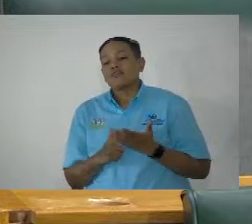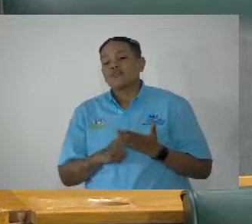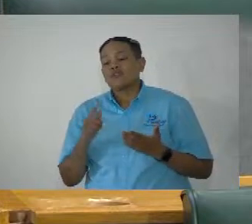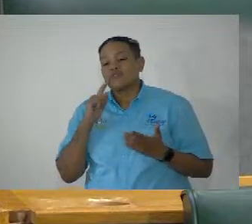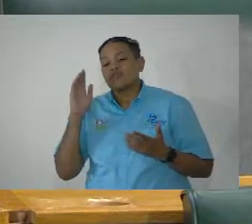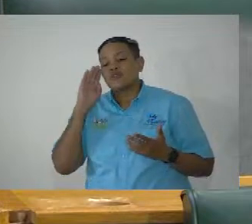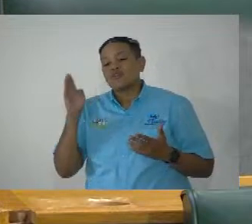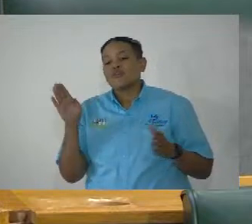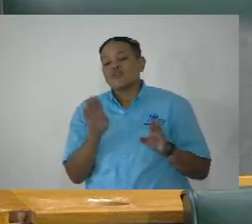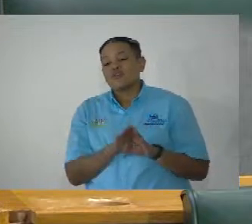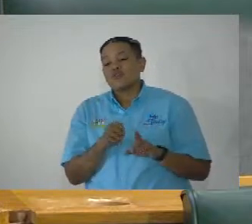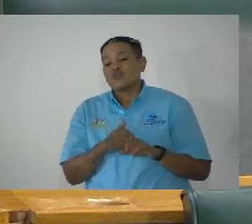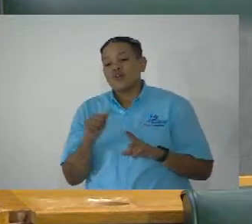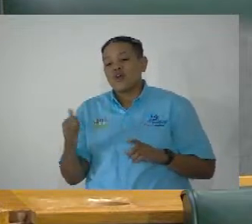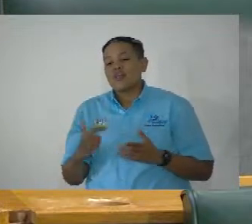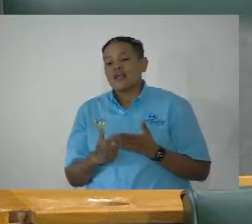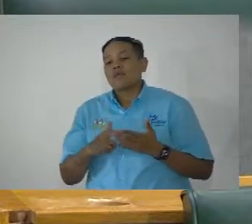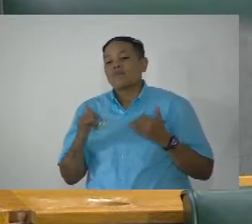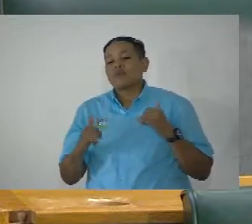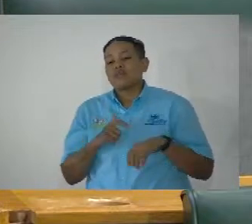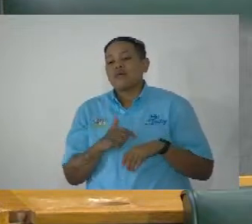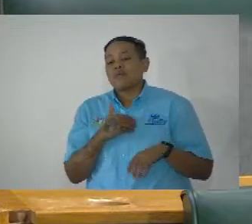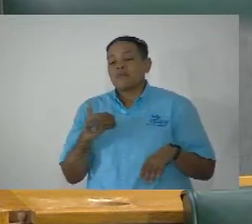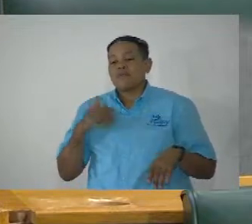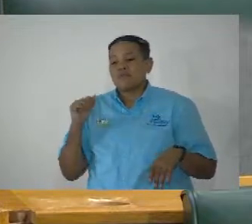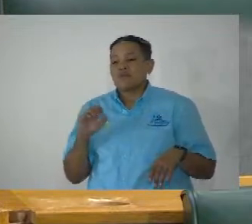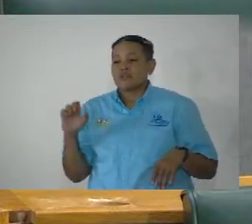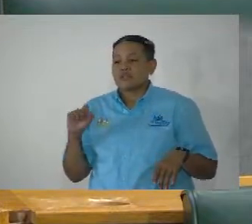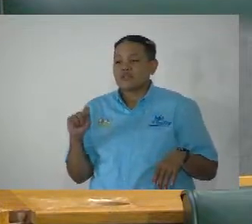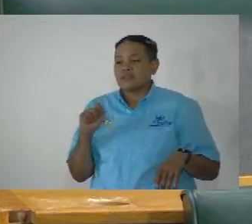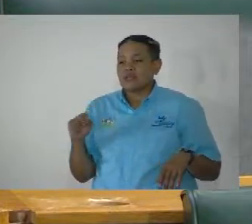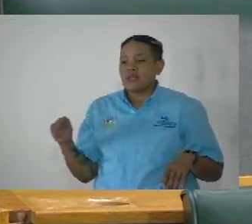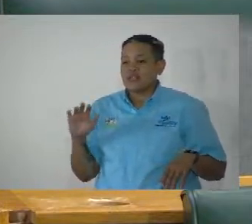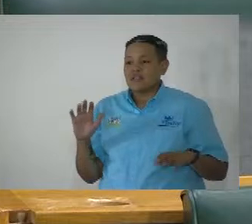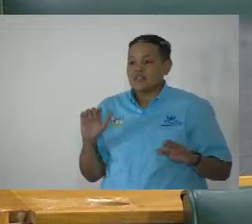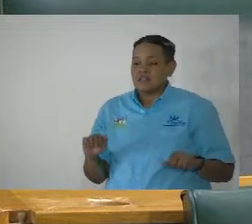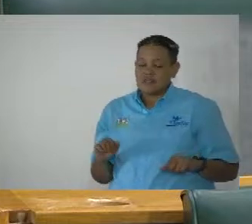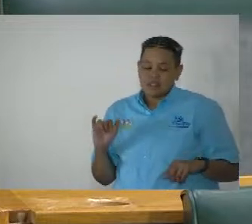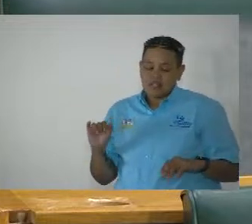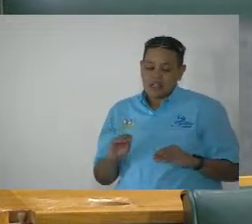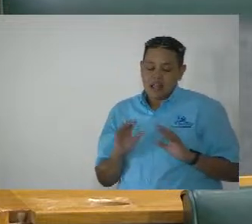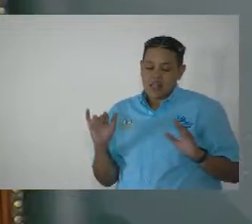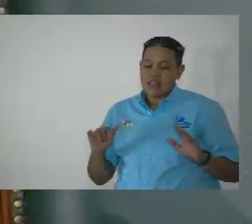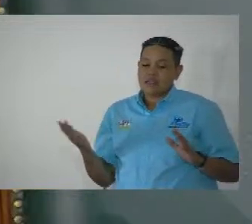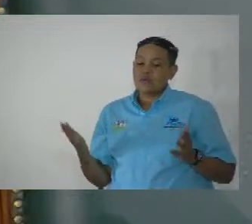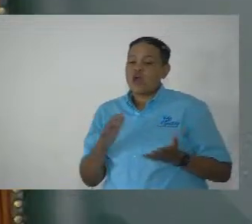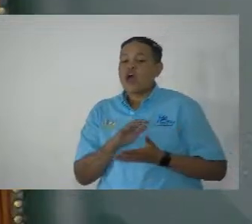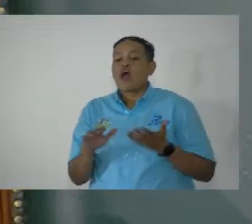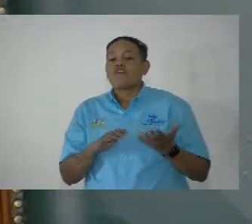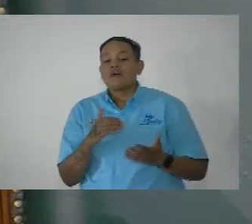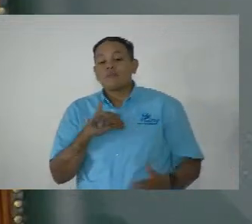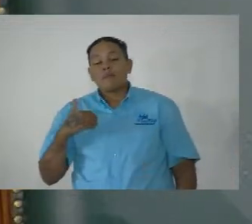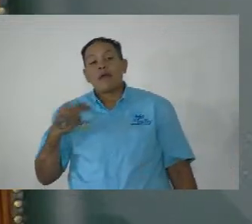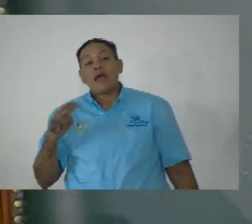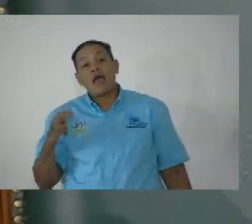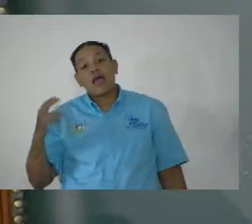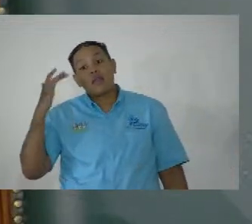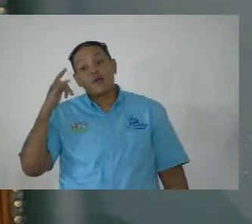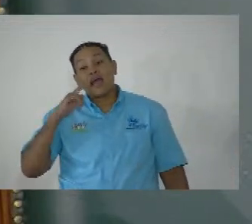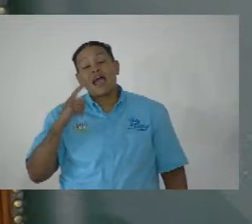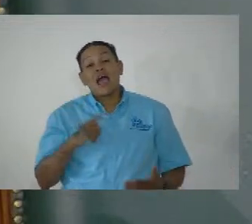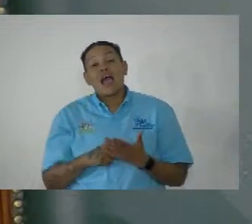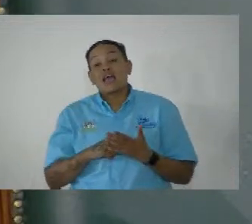to close the other debate, at which time the member from Southeast St. Andrews. I am clear, and that was what was confusing Member Hannah, because the